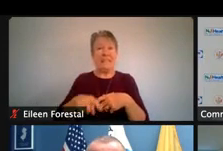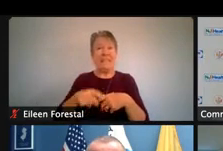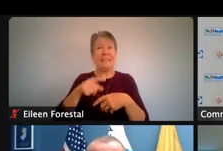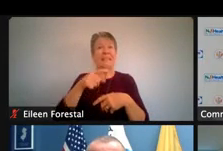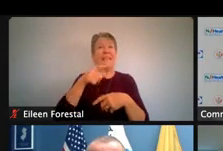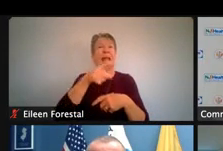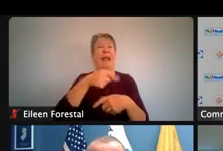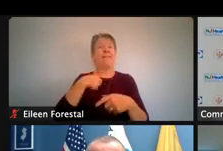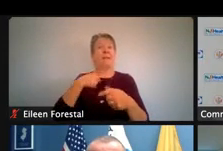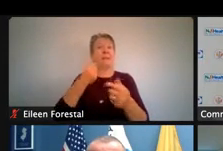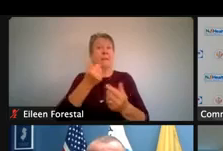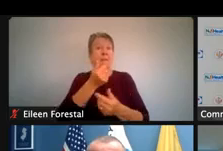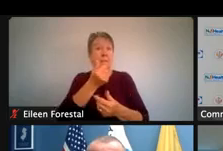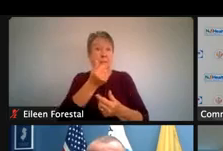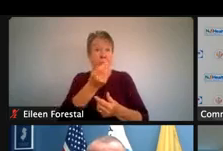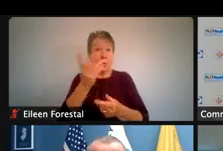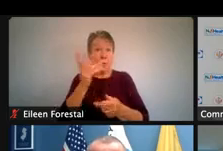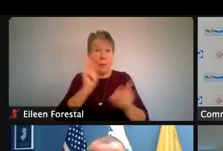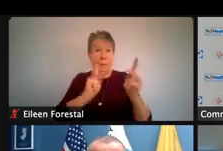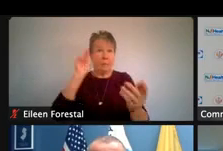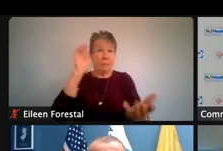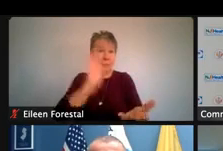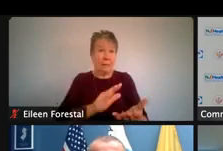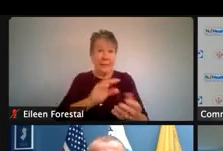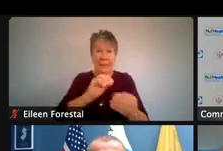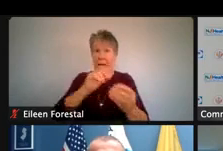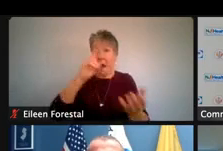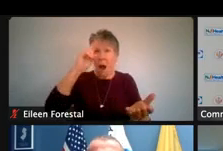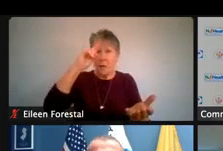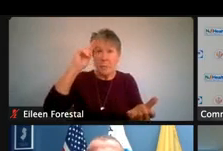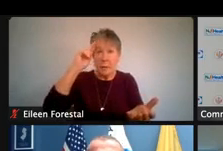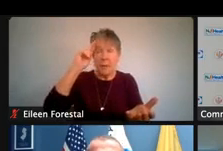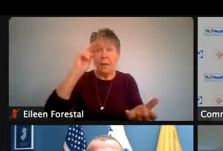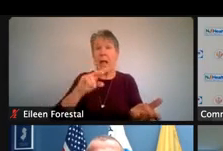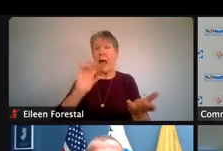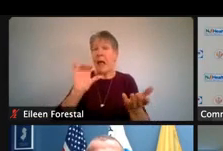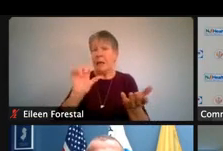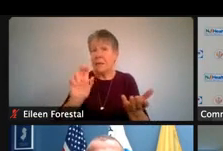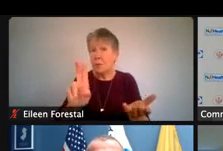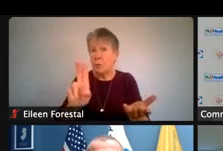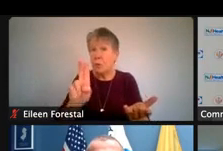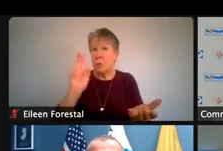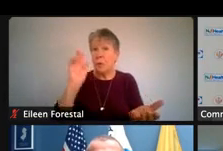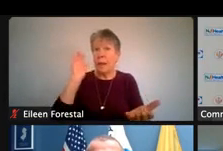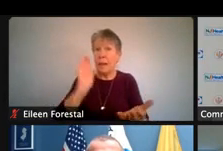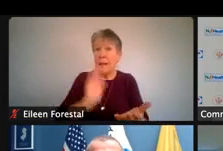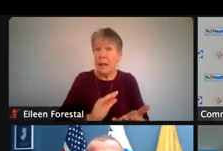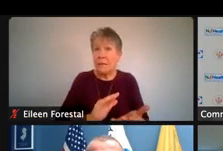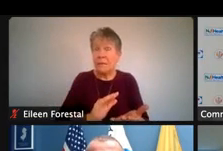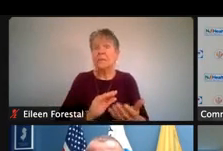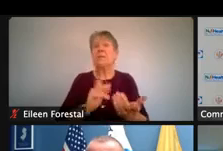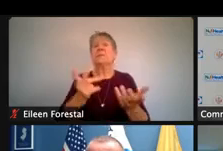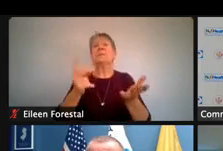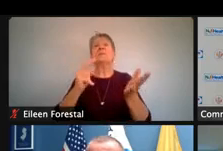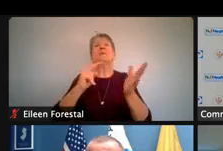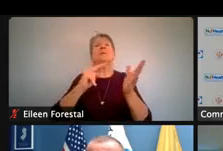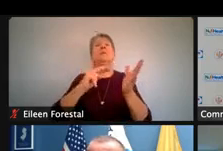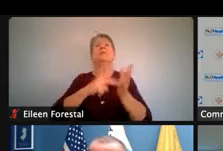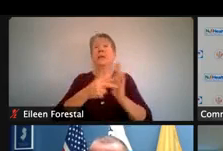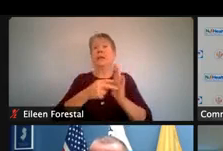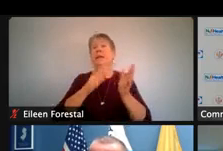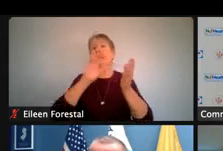we would hope that means also fewer deaths. A lot of that could be because of the age of the patients, and clearly our care has